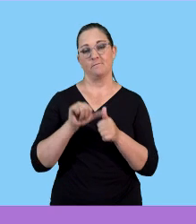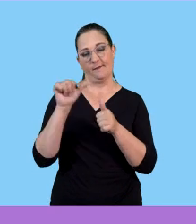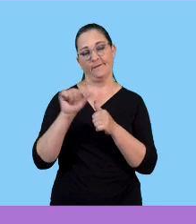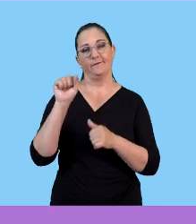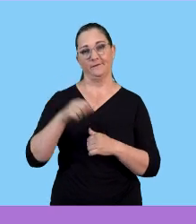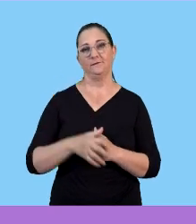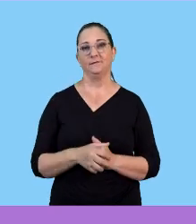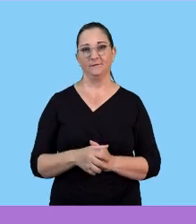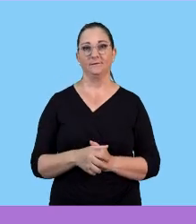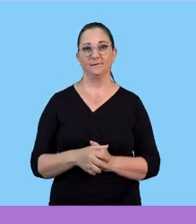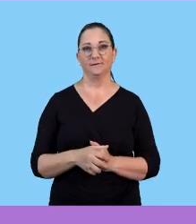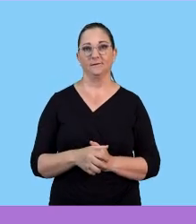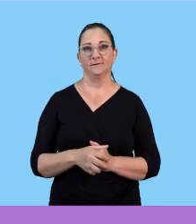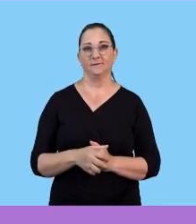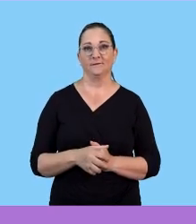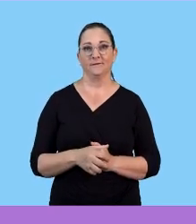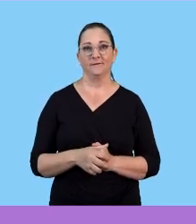better. So